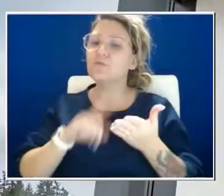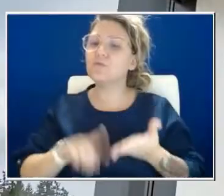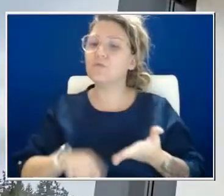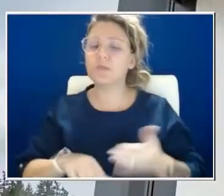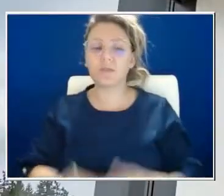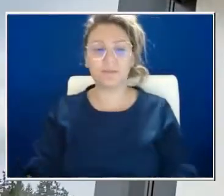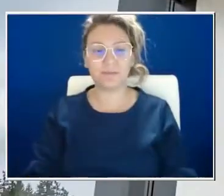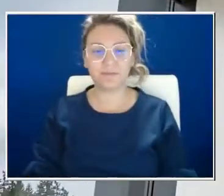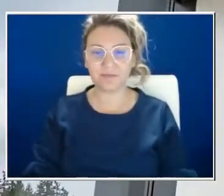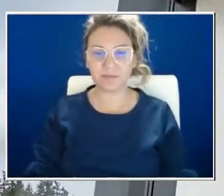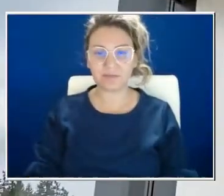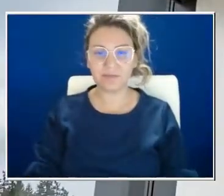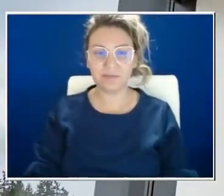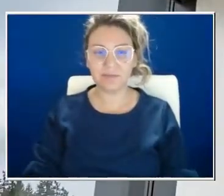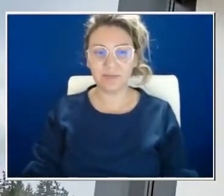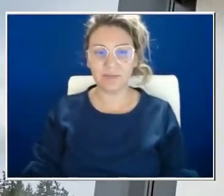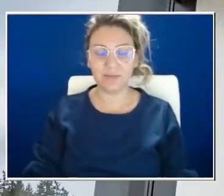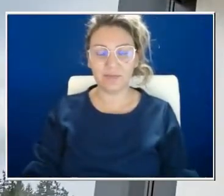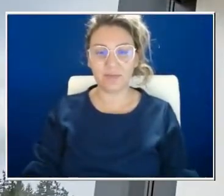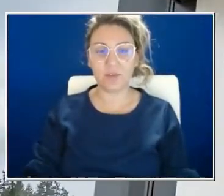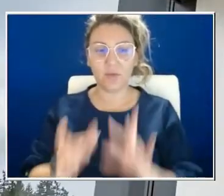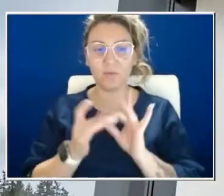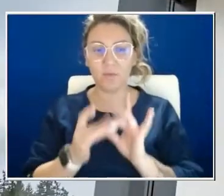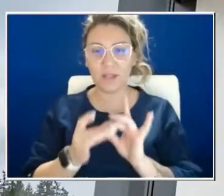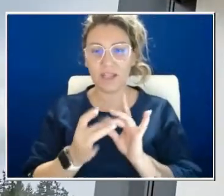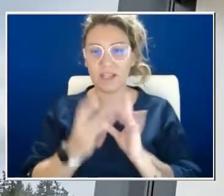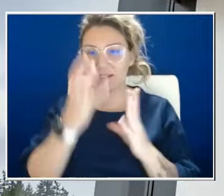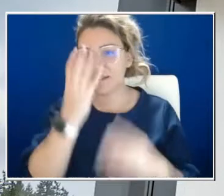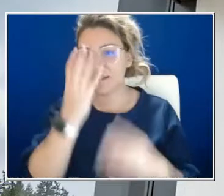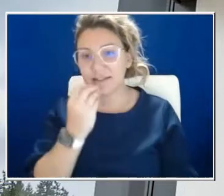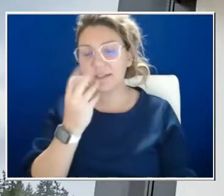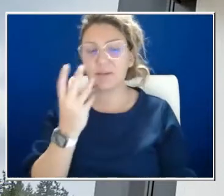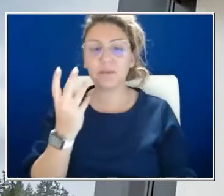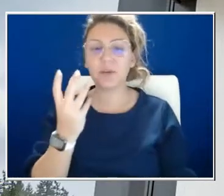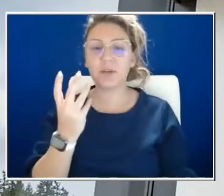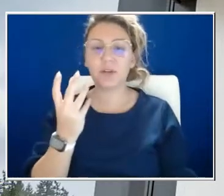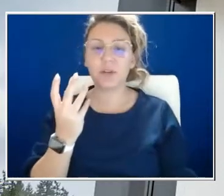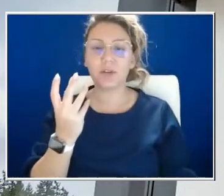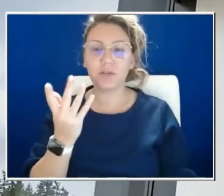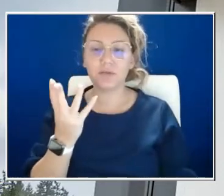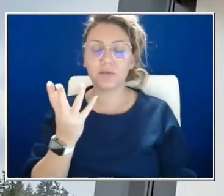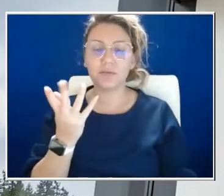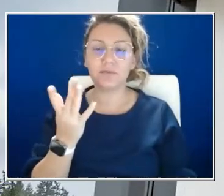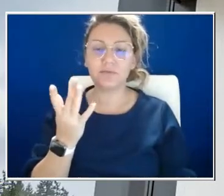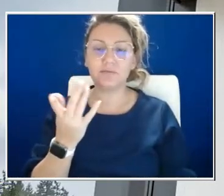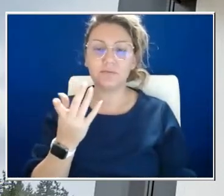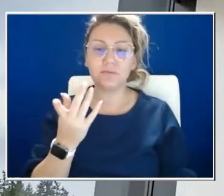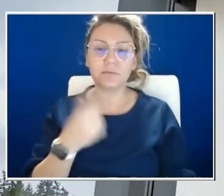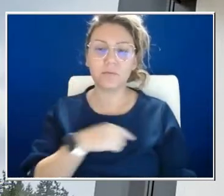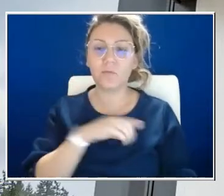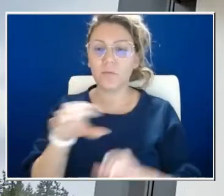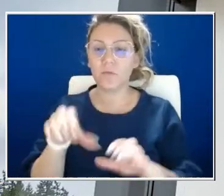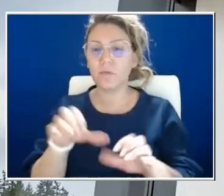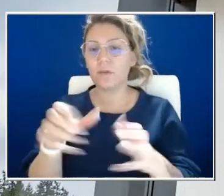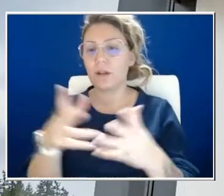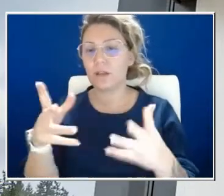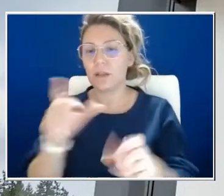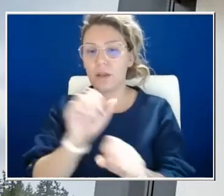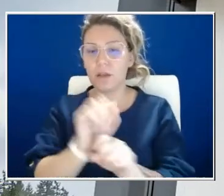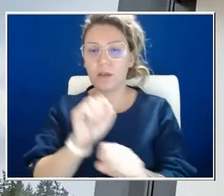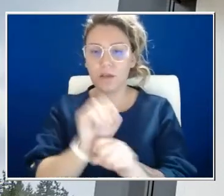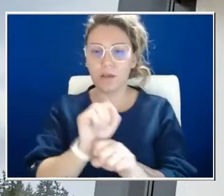think, in terms of sleep, we are doing a lot of work on orexin, which